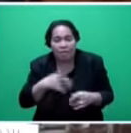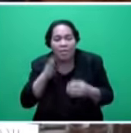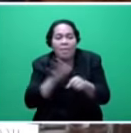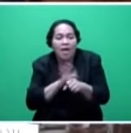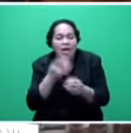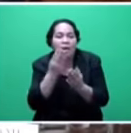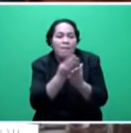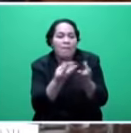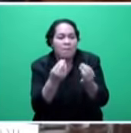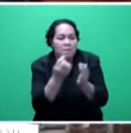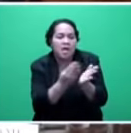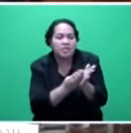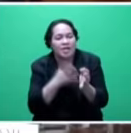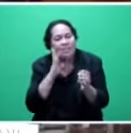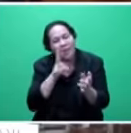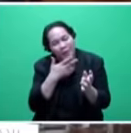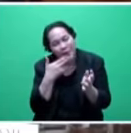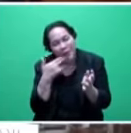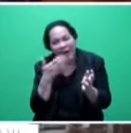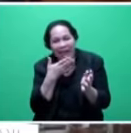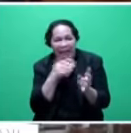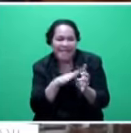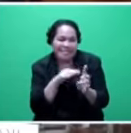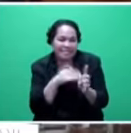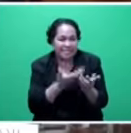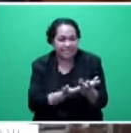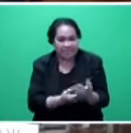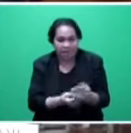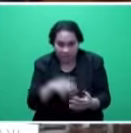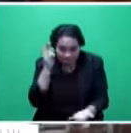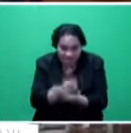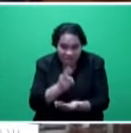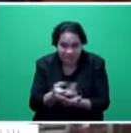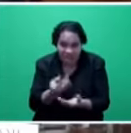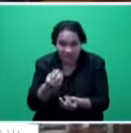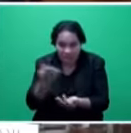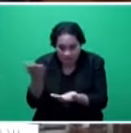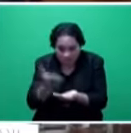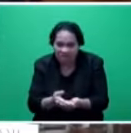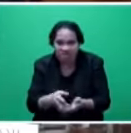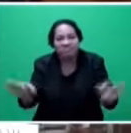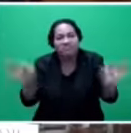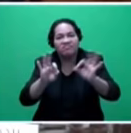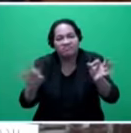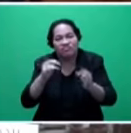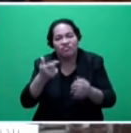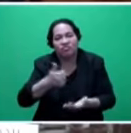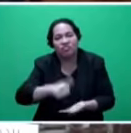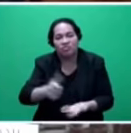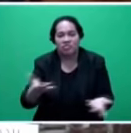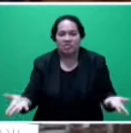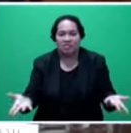good. But the reality, Mr. Speaker, sir, is that most of these funds will not be realized or used at all.